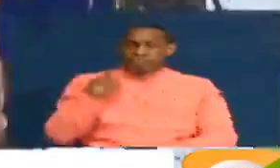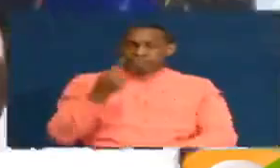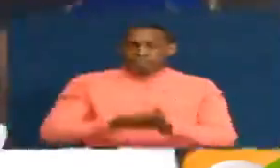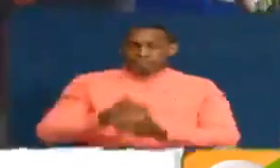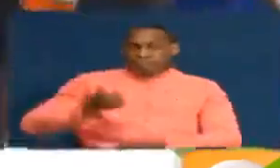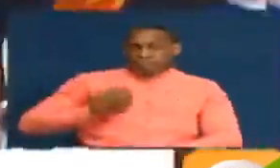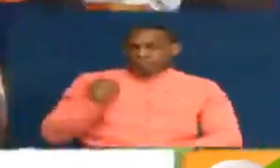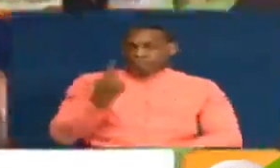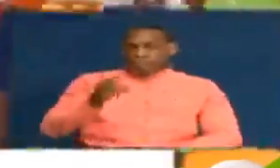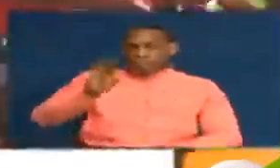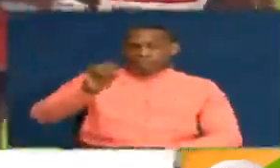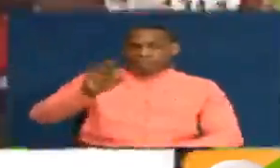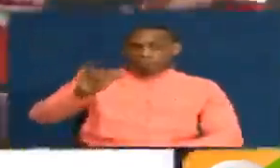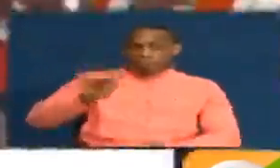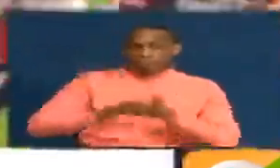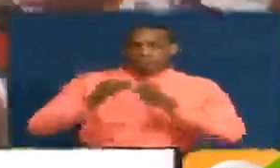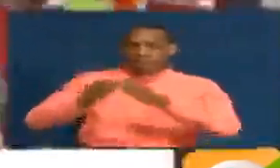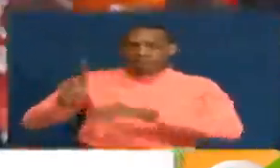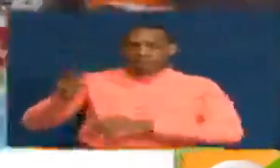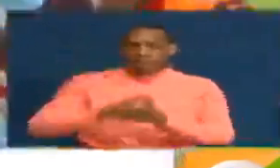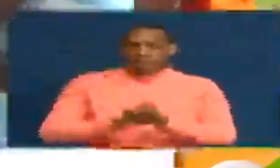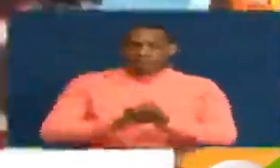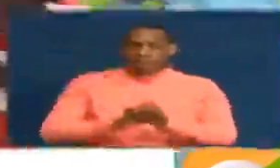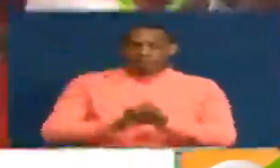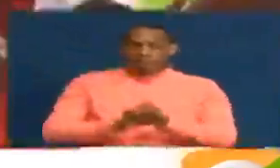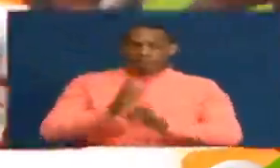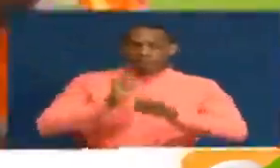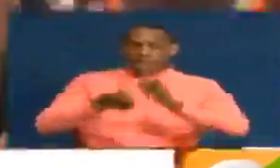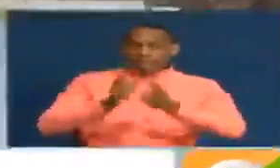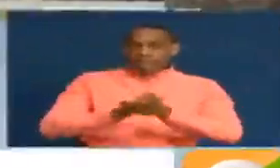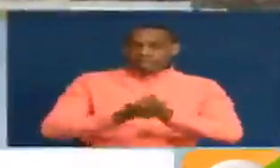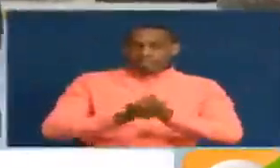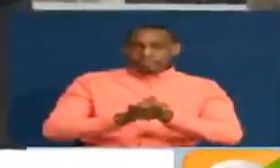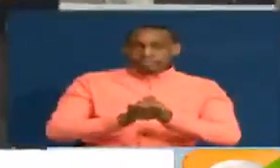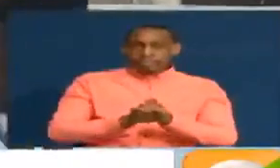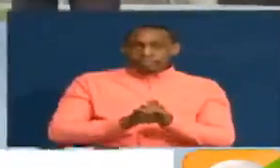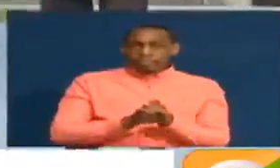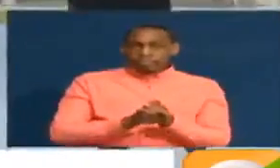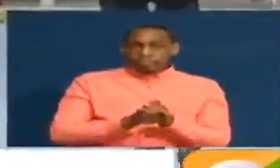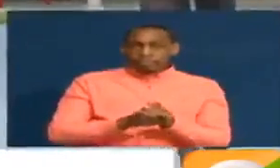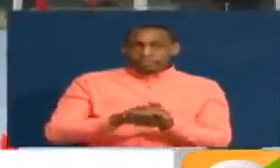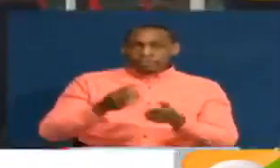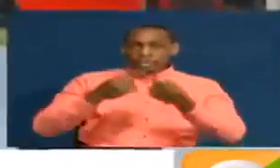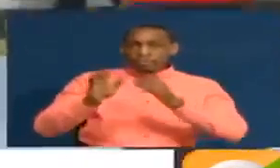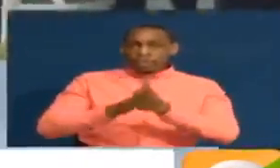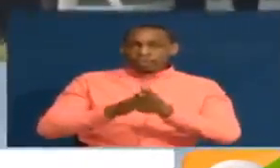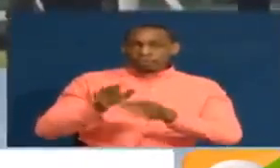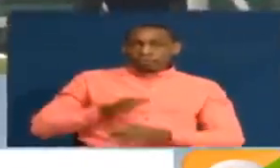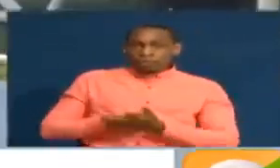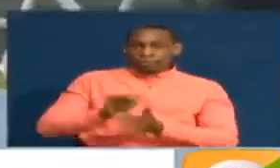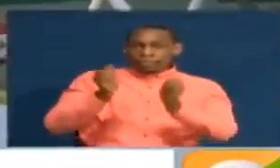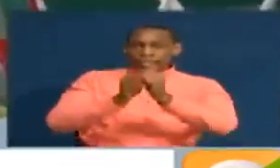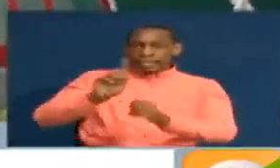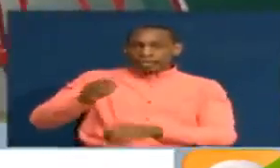Top Gun Helen Obiri will lead Kenya's charge in the middle distance races. Leading from gun to tape, Obiri clinched victory in the